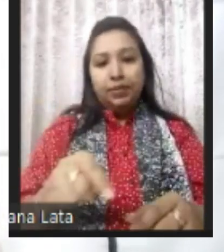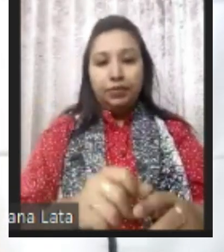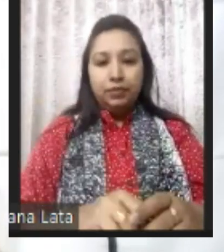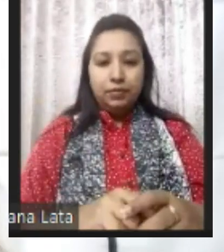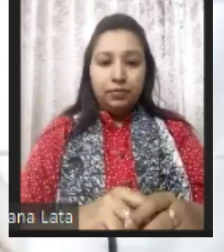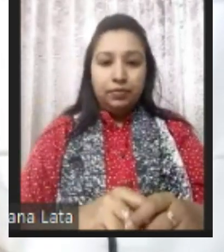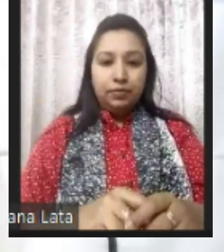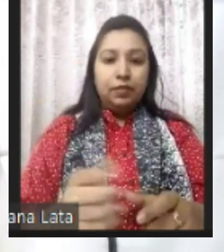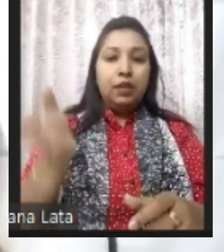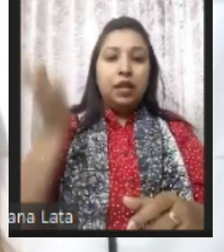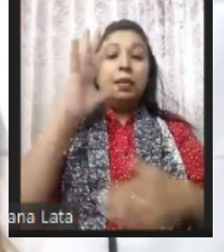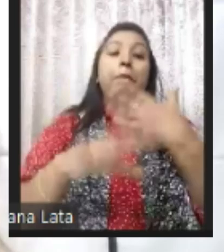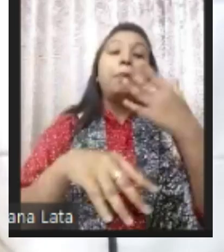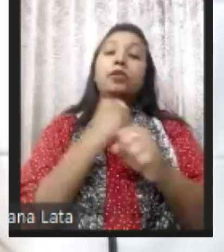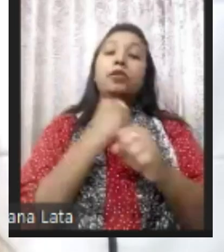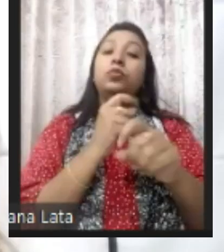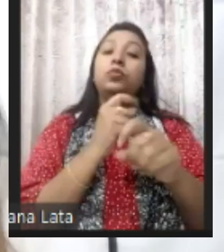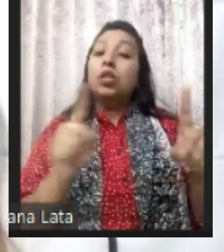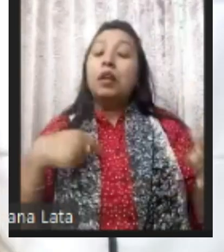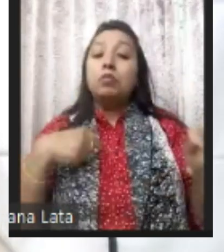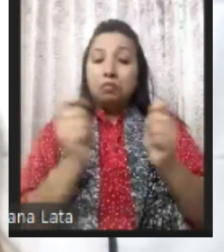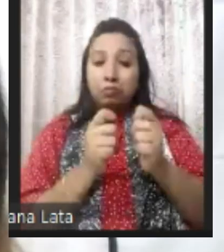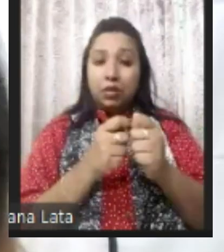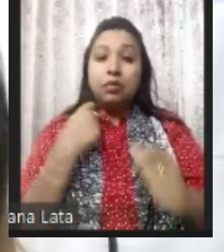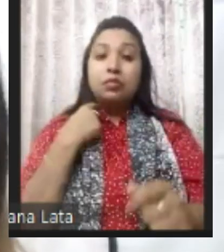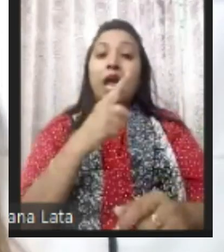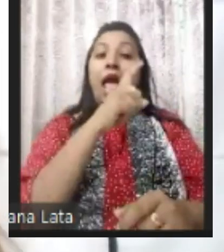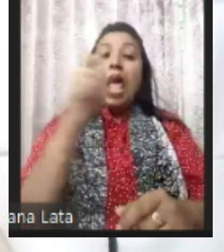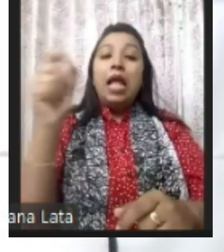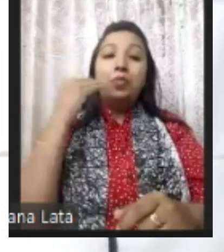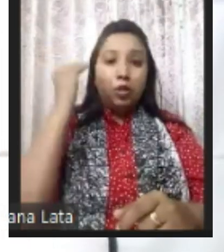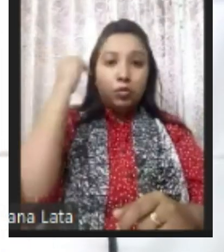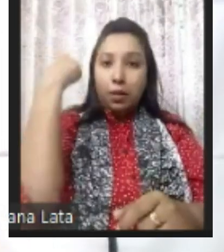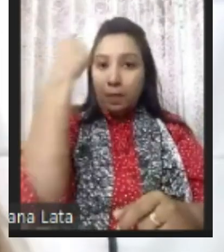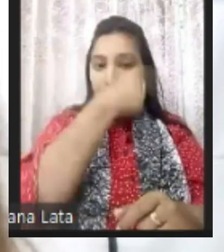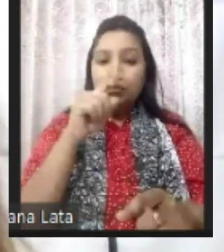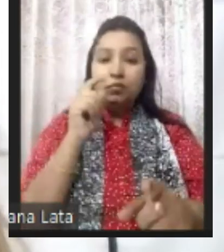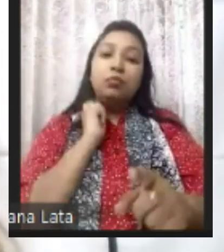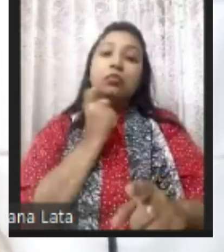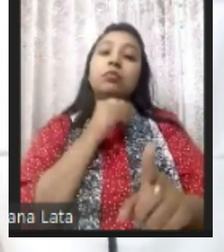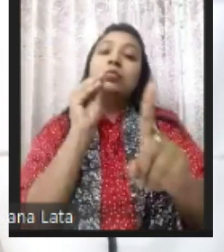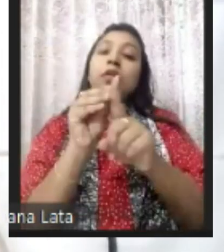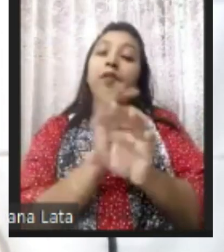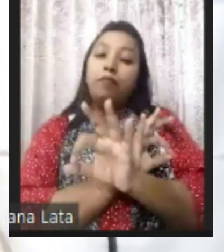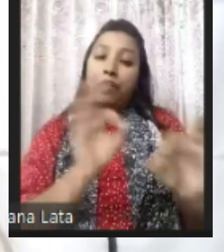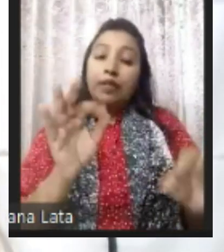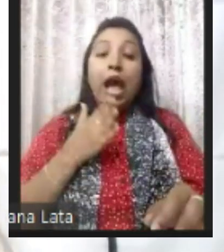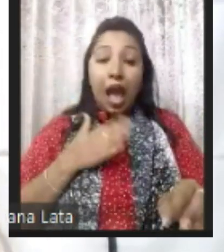past 5 years, we have successfully trained more than 100 persons with disabilities. Now, I will tell you how my journey started off